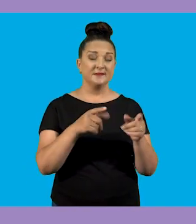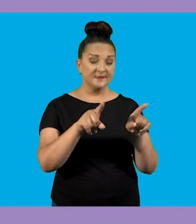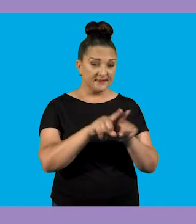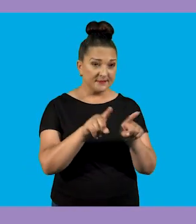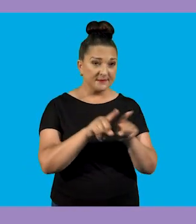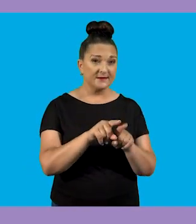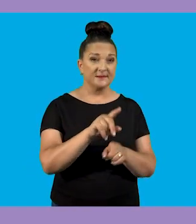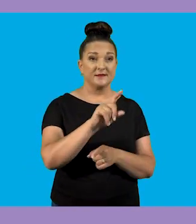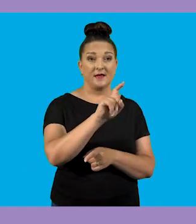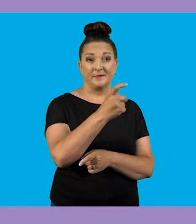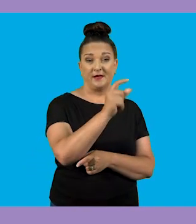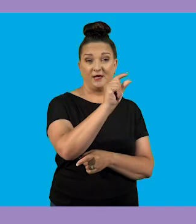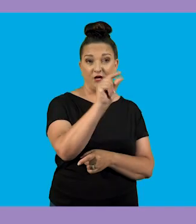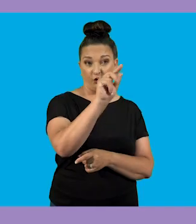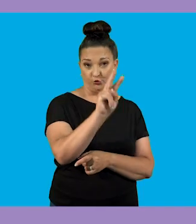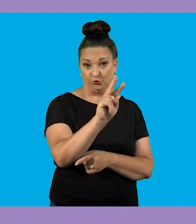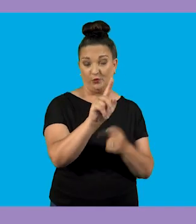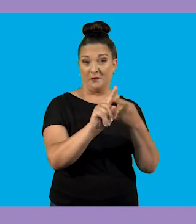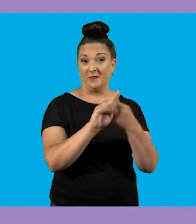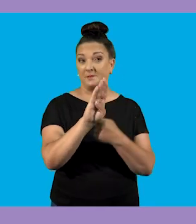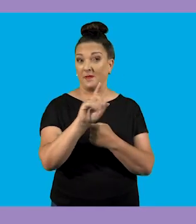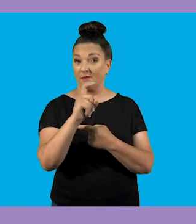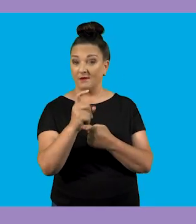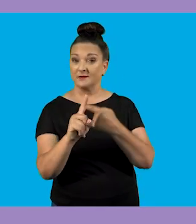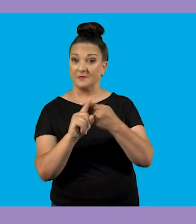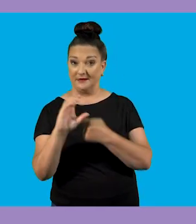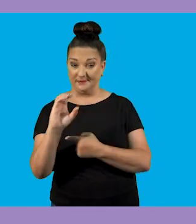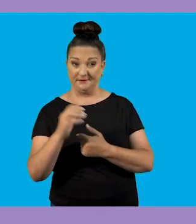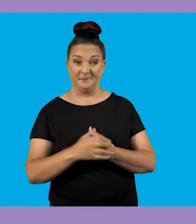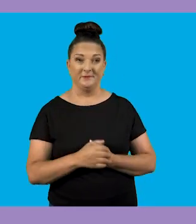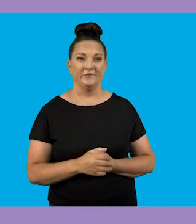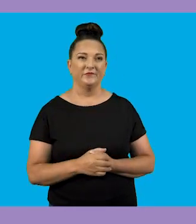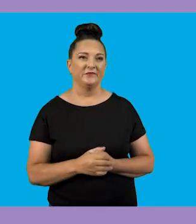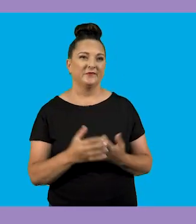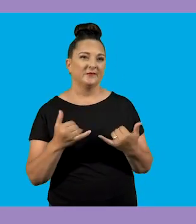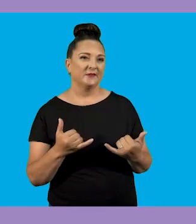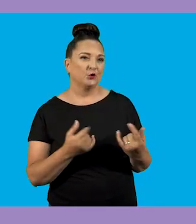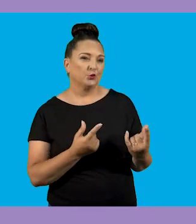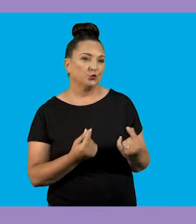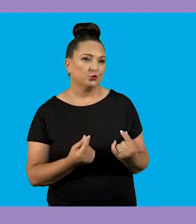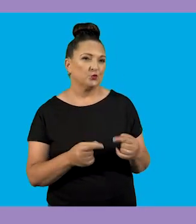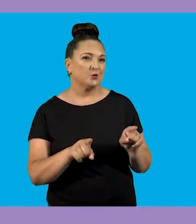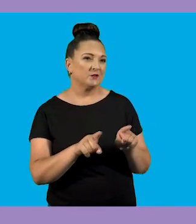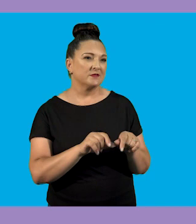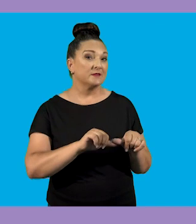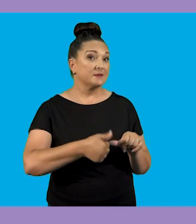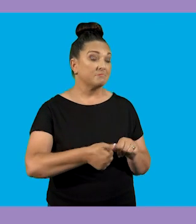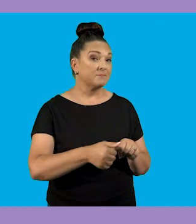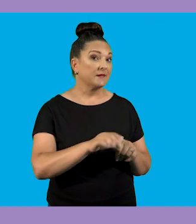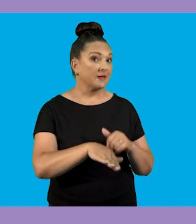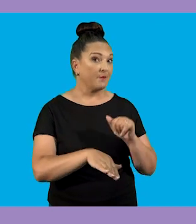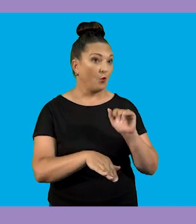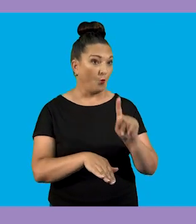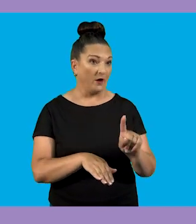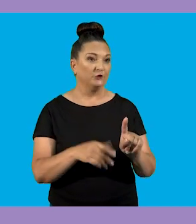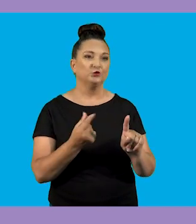squared plus bx plus c? So that is going to be the following steps. Step 1, we have